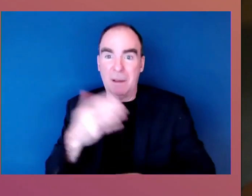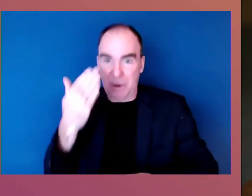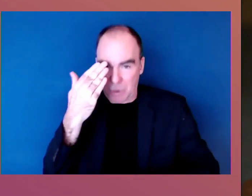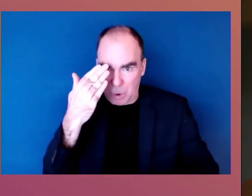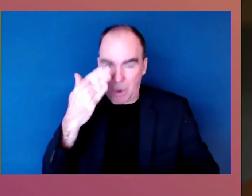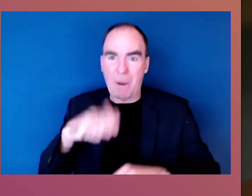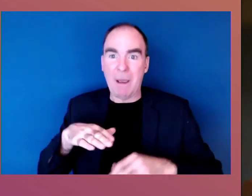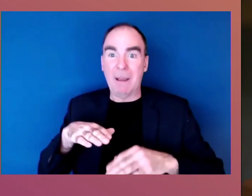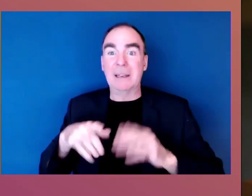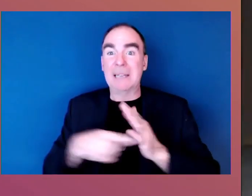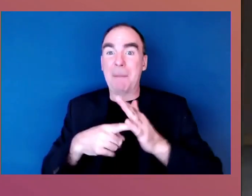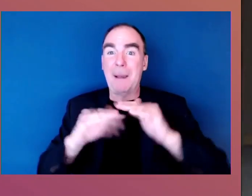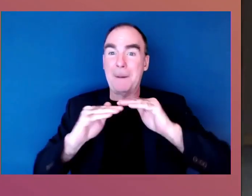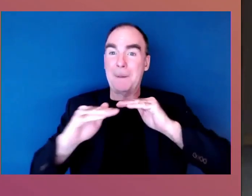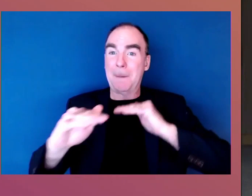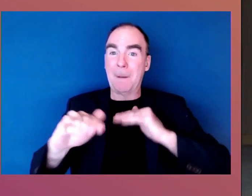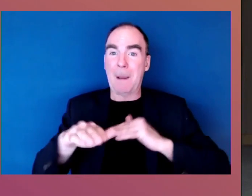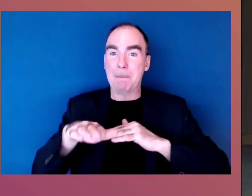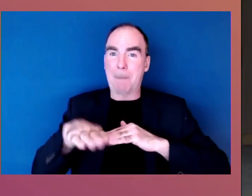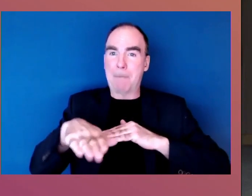paving. So